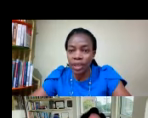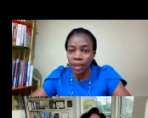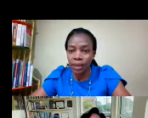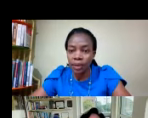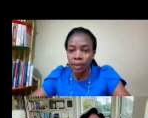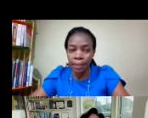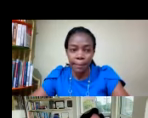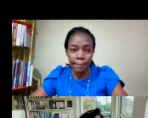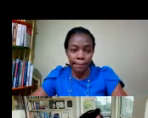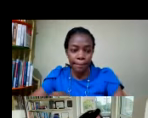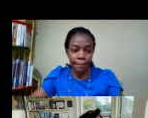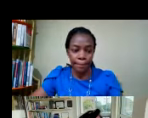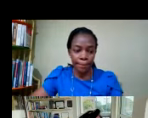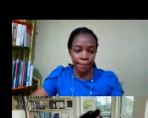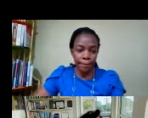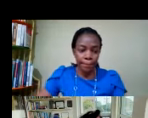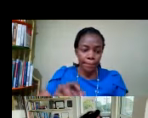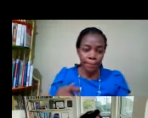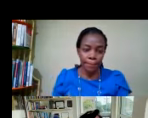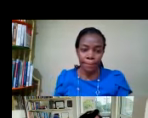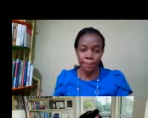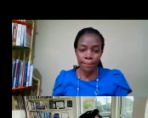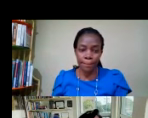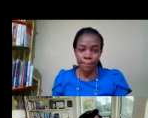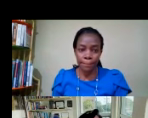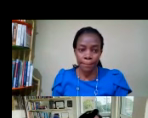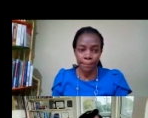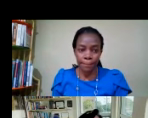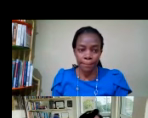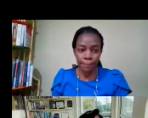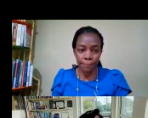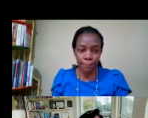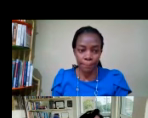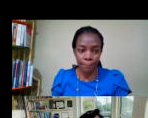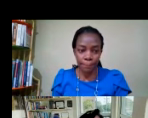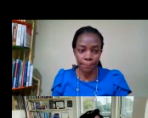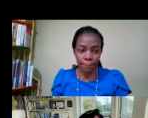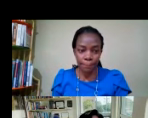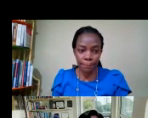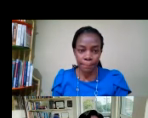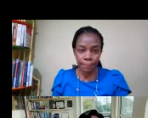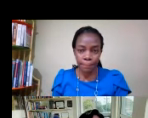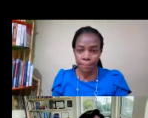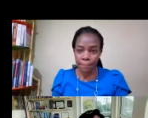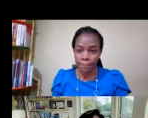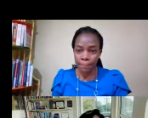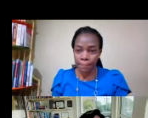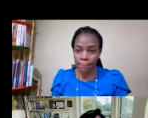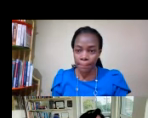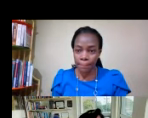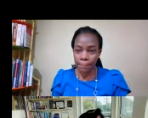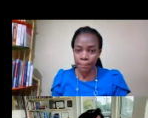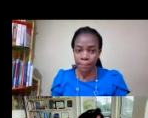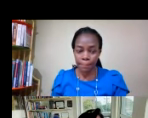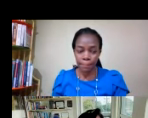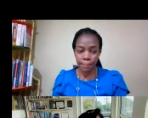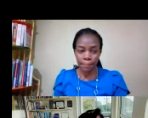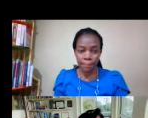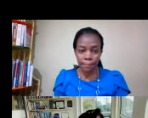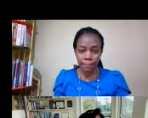Yes, we can. Okay, what I need you to do is pull out your phone and take a picture of